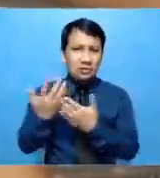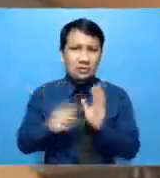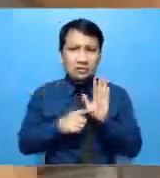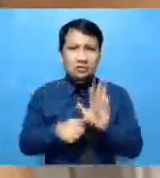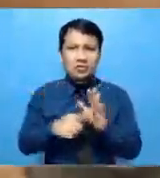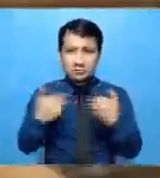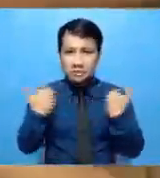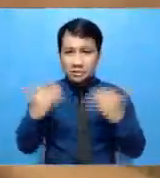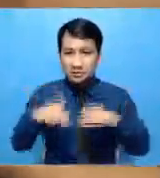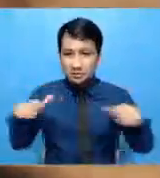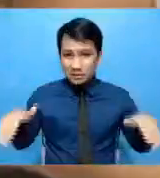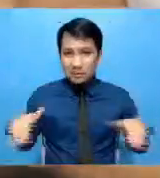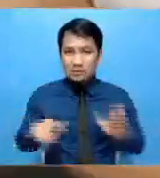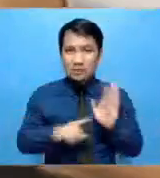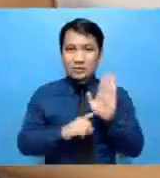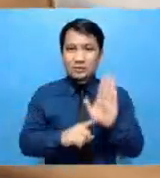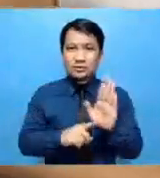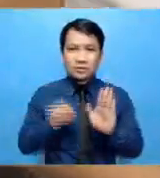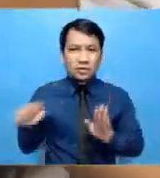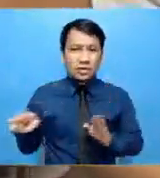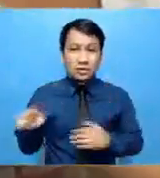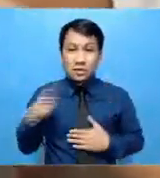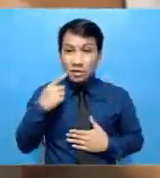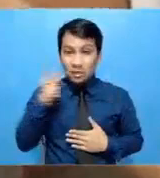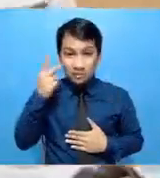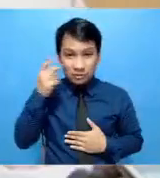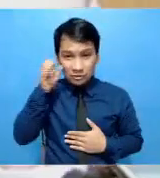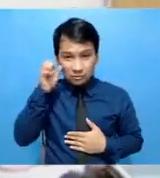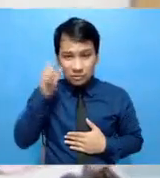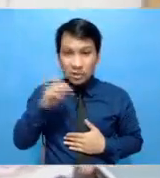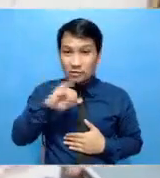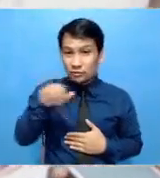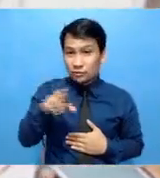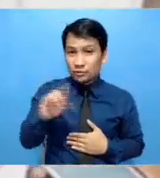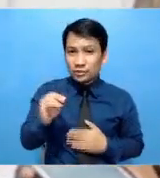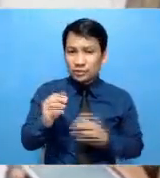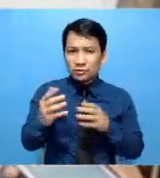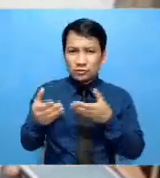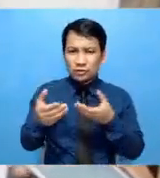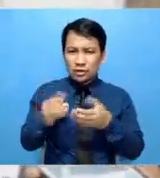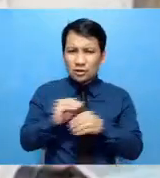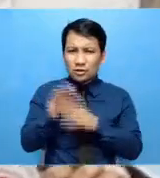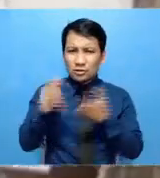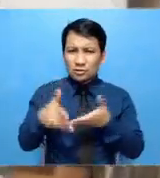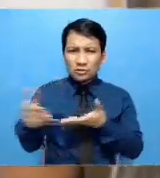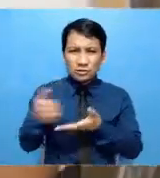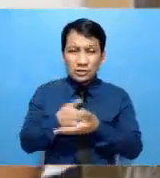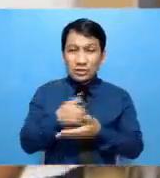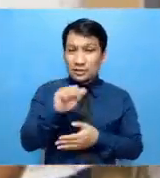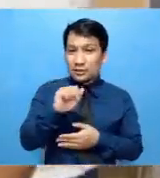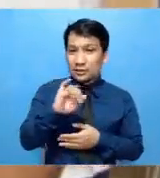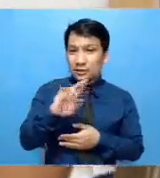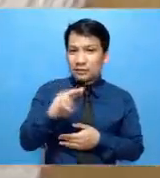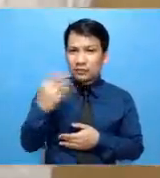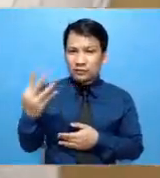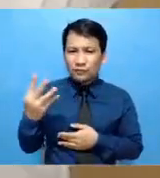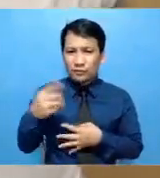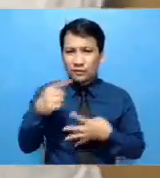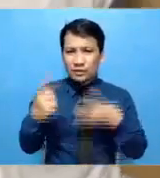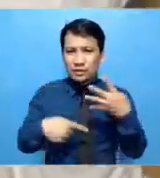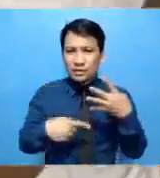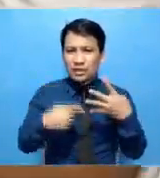kabataan. Ipinasisilip naman ni Keef ang kanyang Jordan collection, kasama ang limited edition Air Jordan 4 Retro